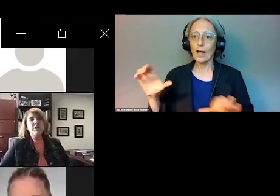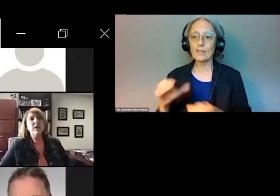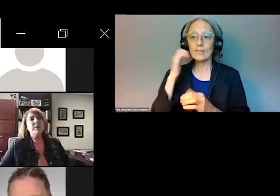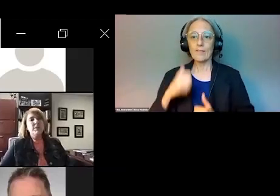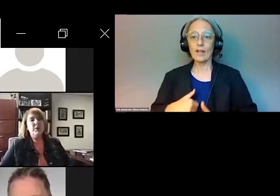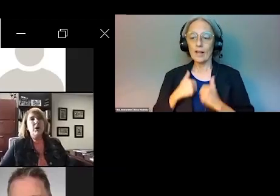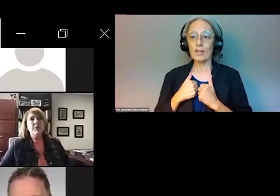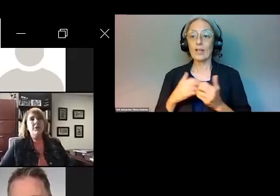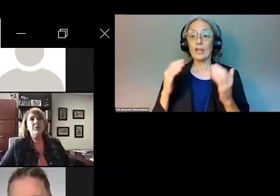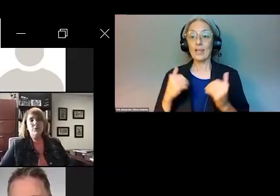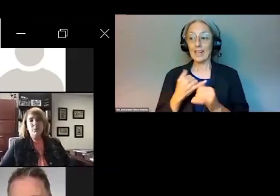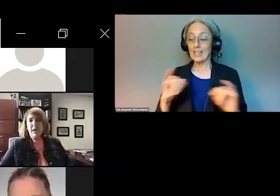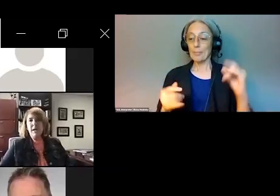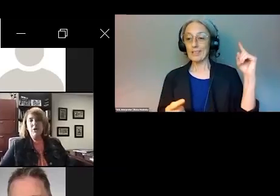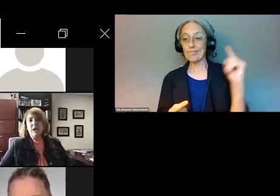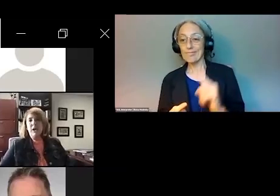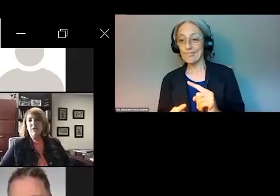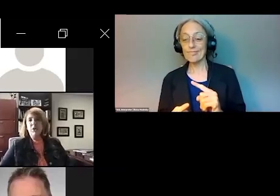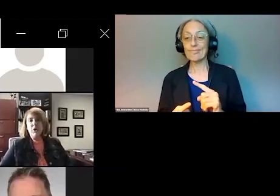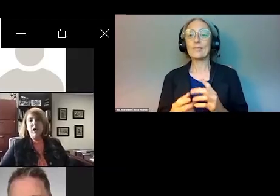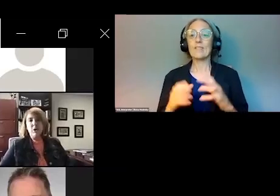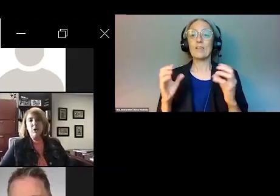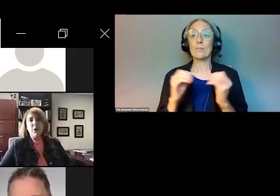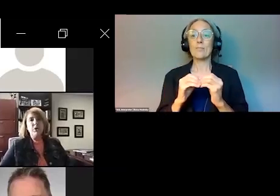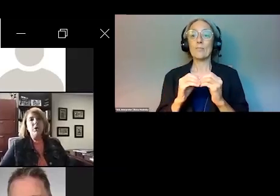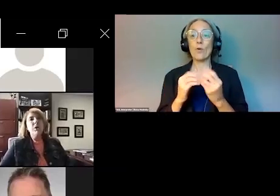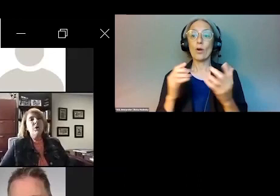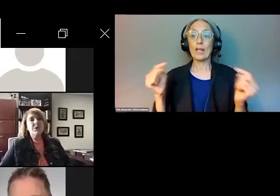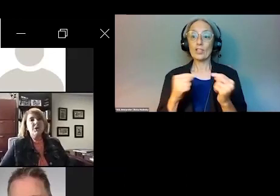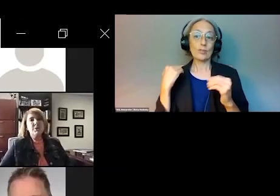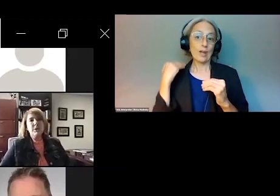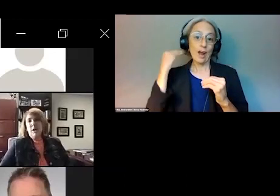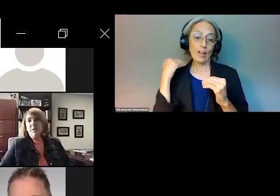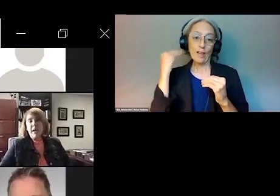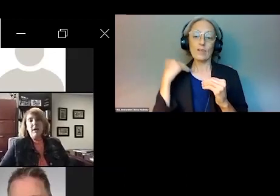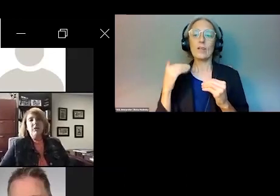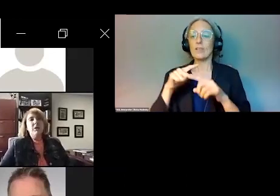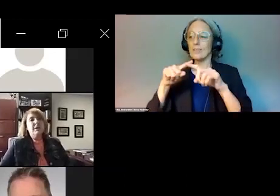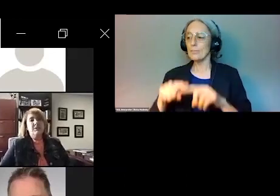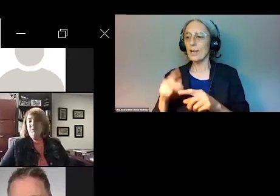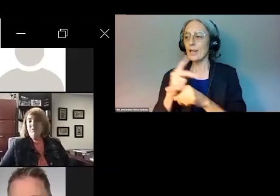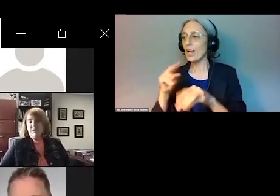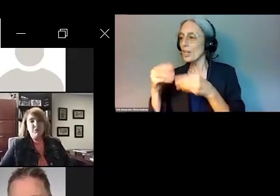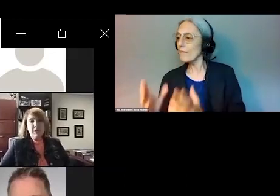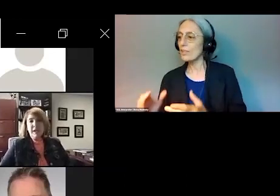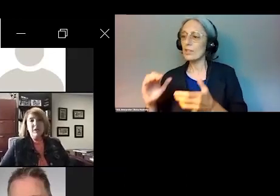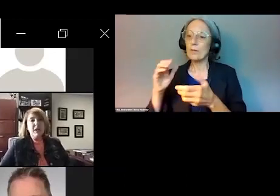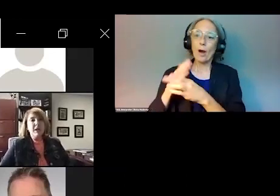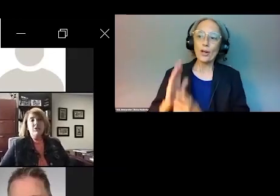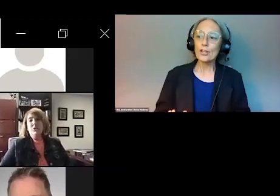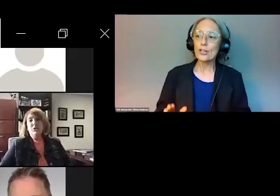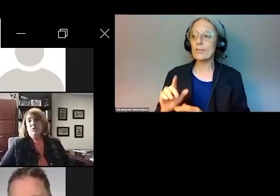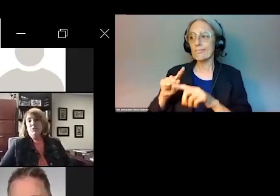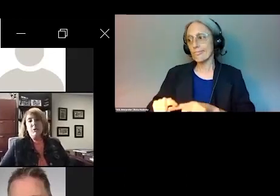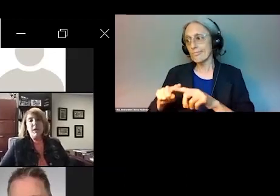higher levels of injury, people are often reliant on a caregiver or a care partner, or someone to help them out, even from